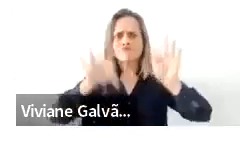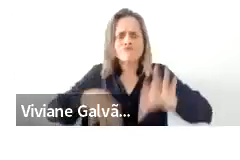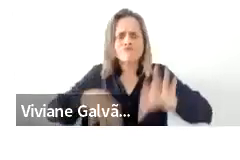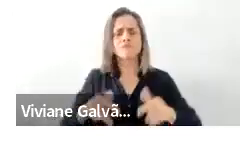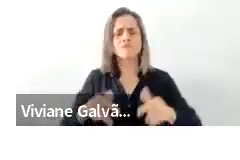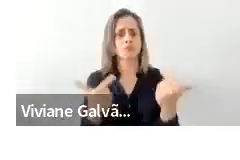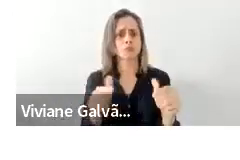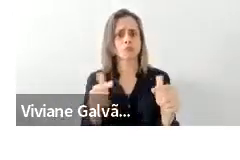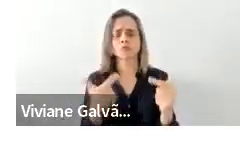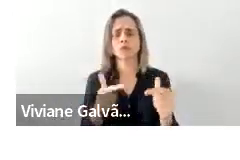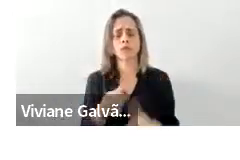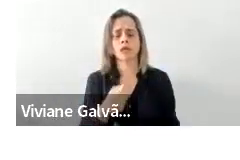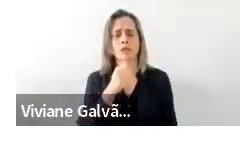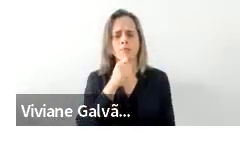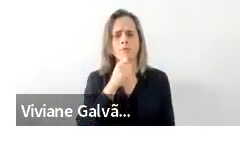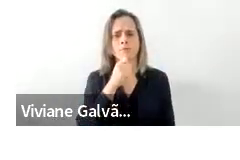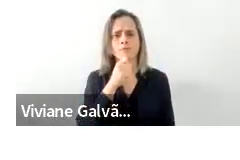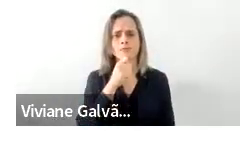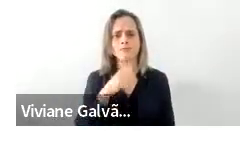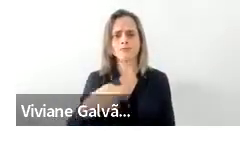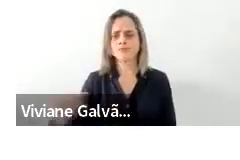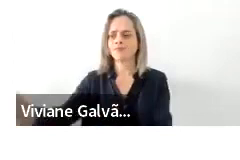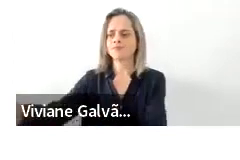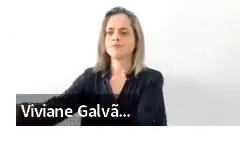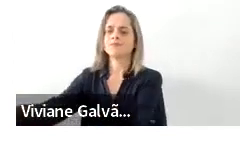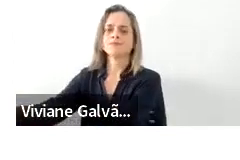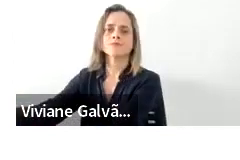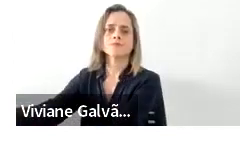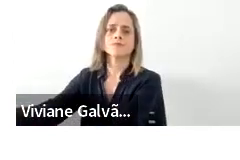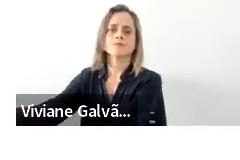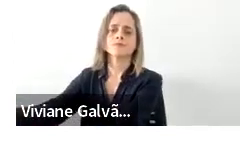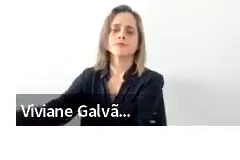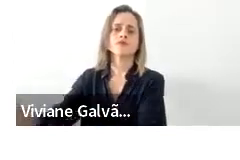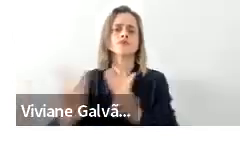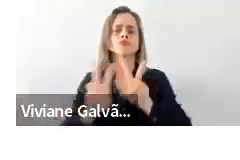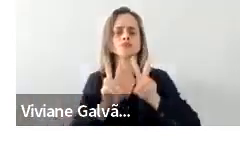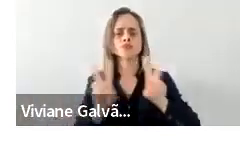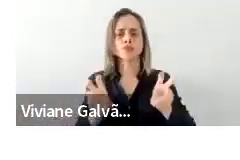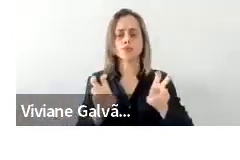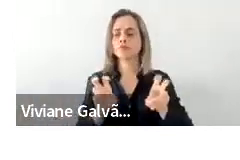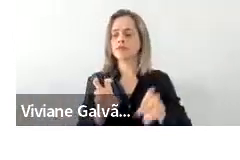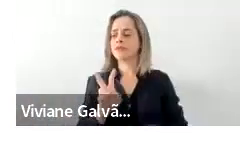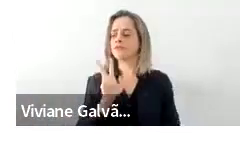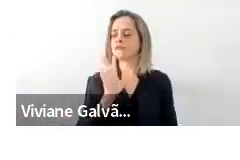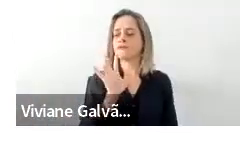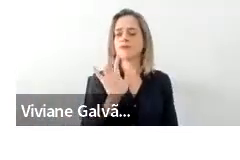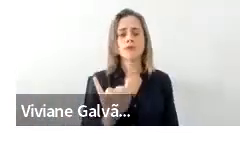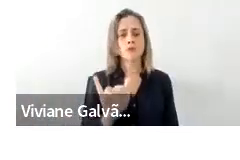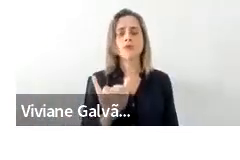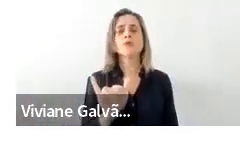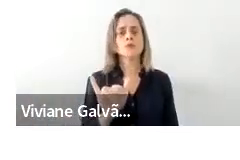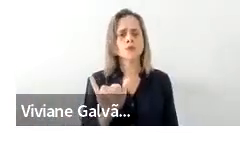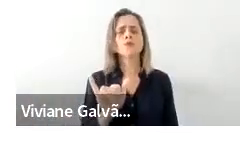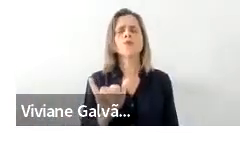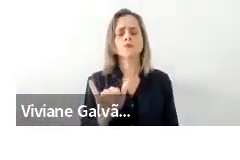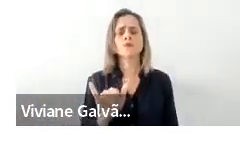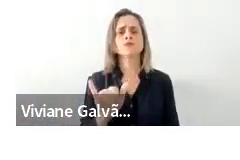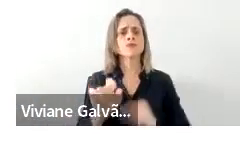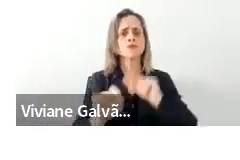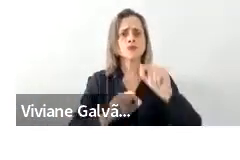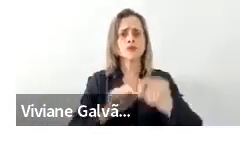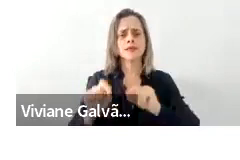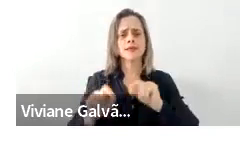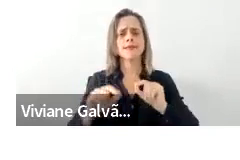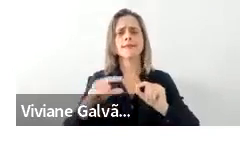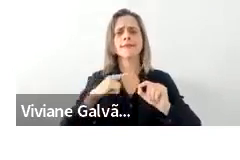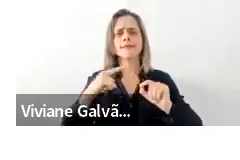ground in constructing his unique, always evolving perspective on human psychological